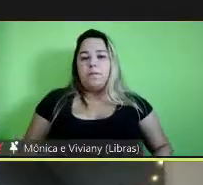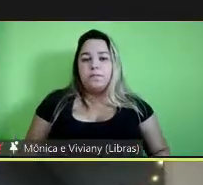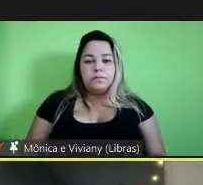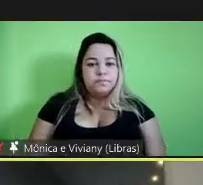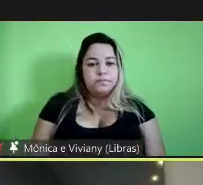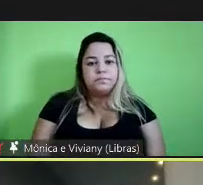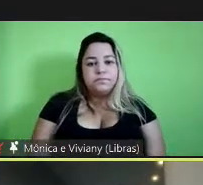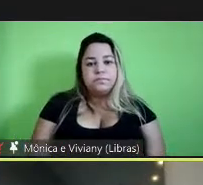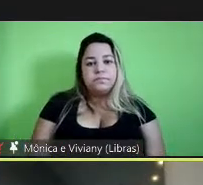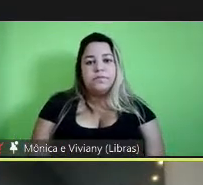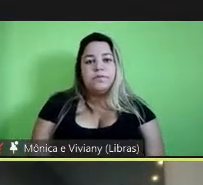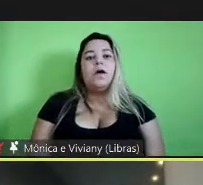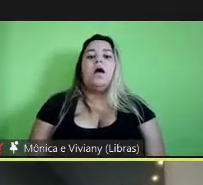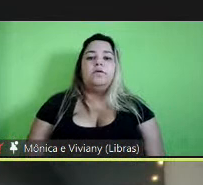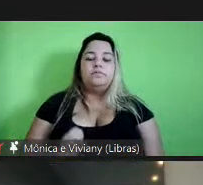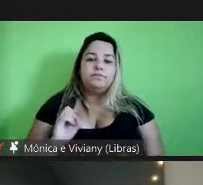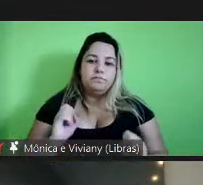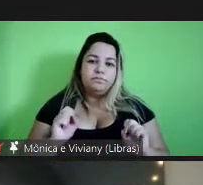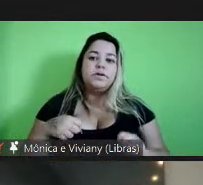No.